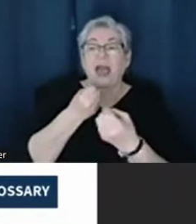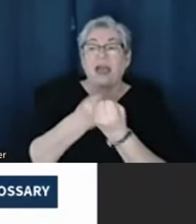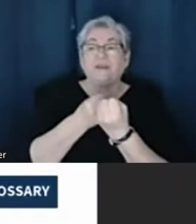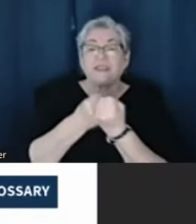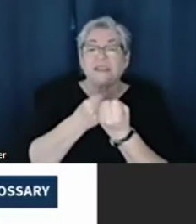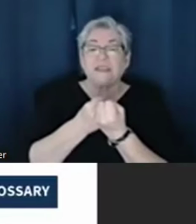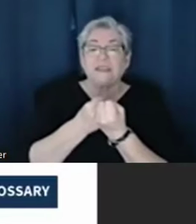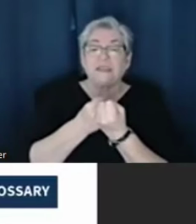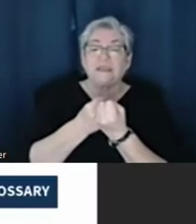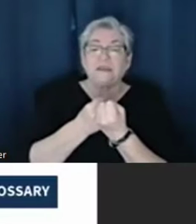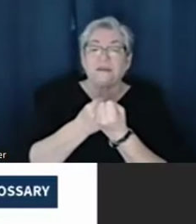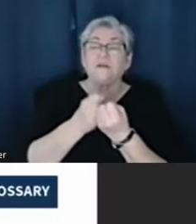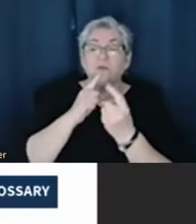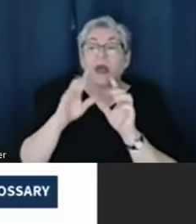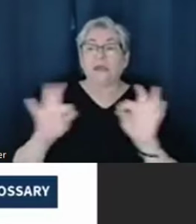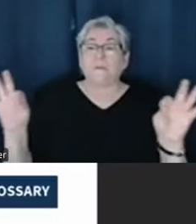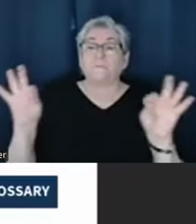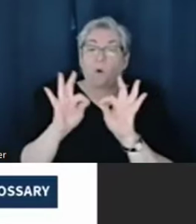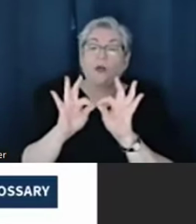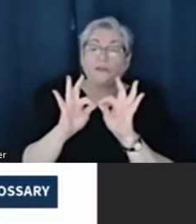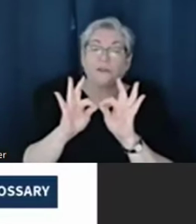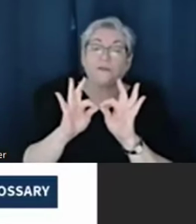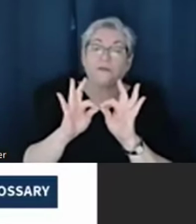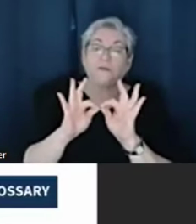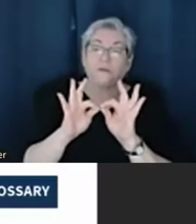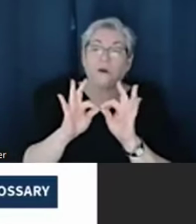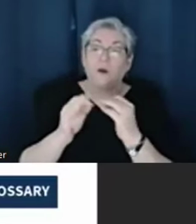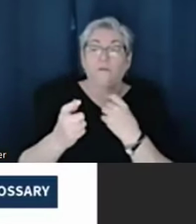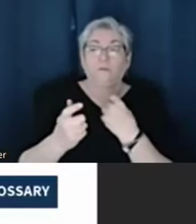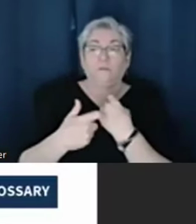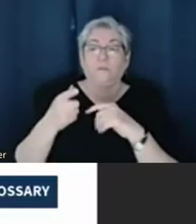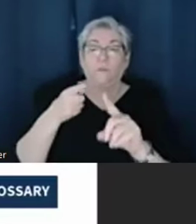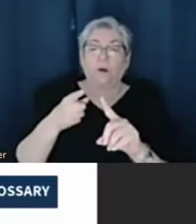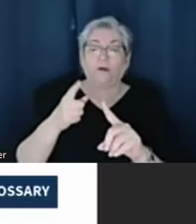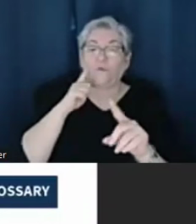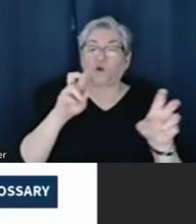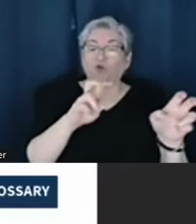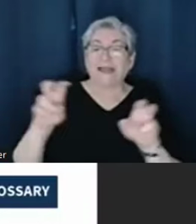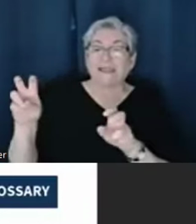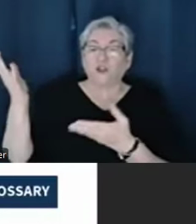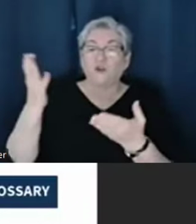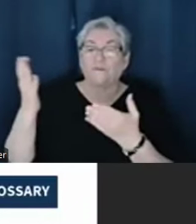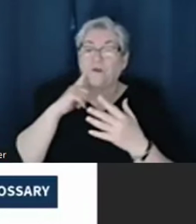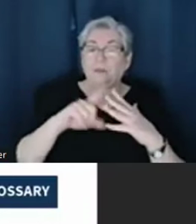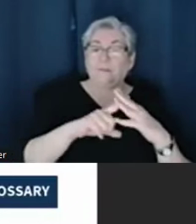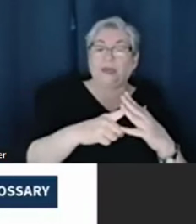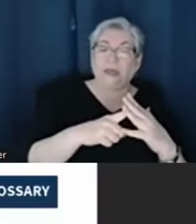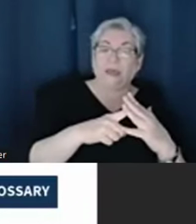is an important element of transition services from the very beginning of transition services and